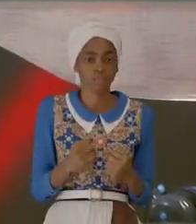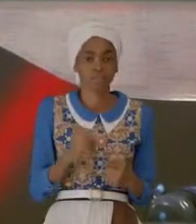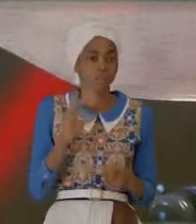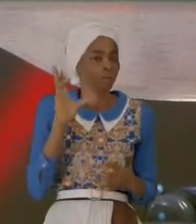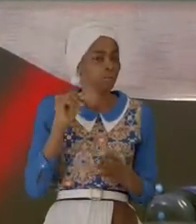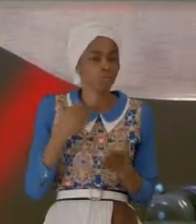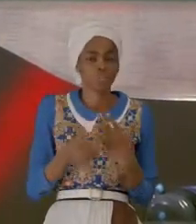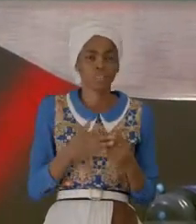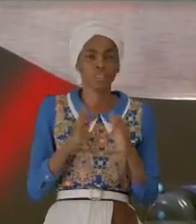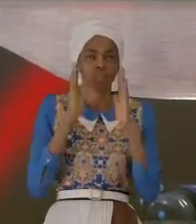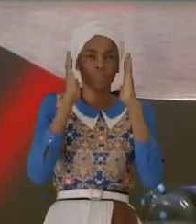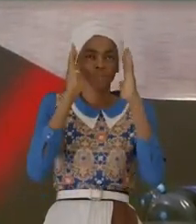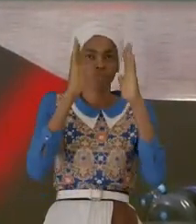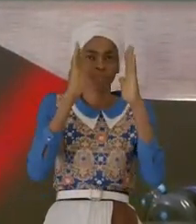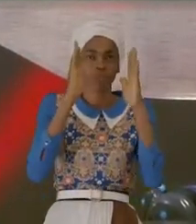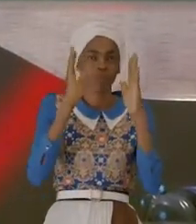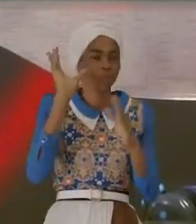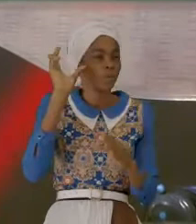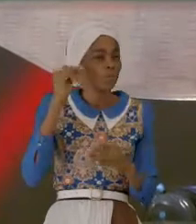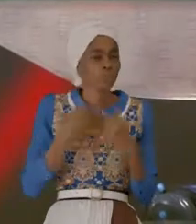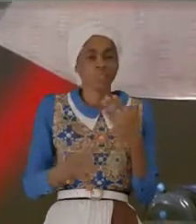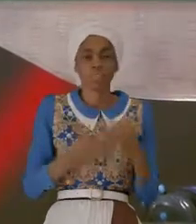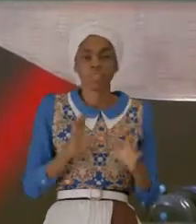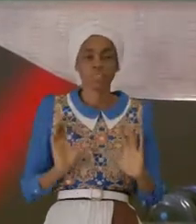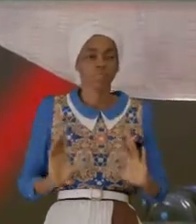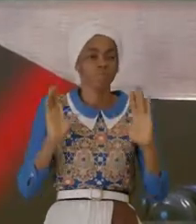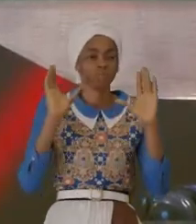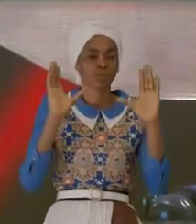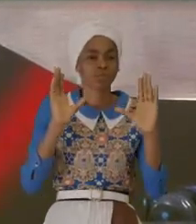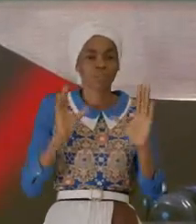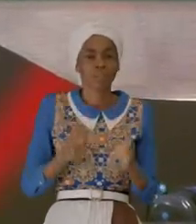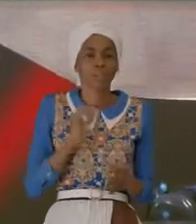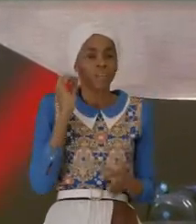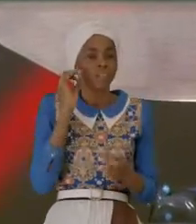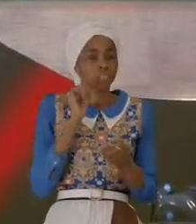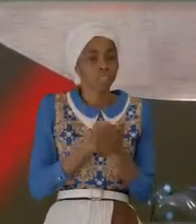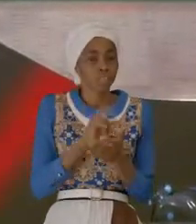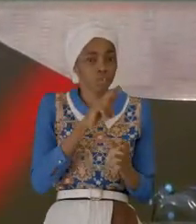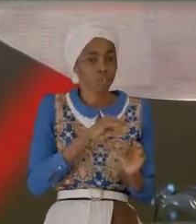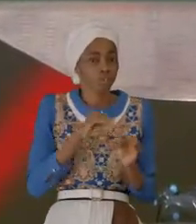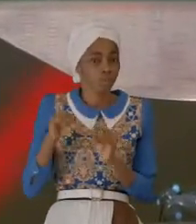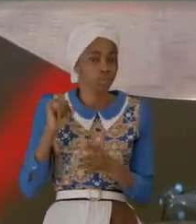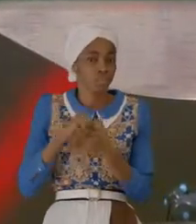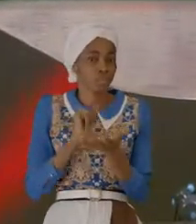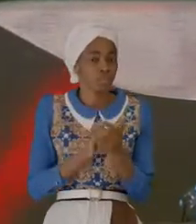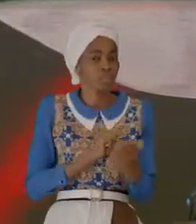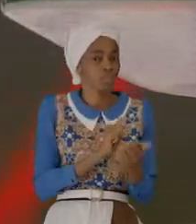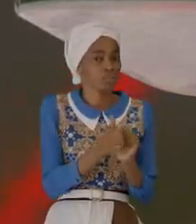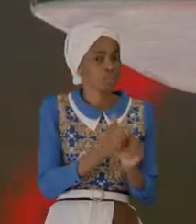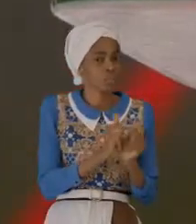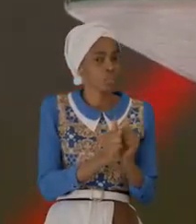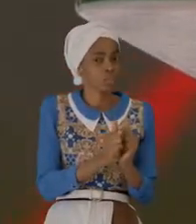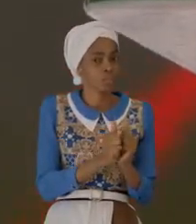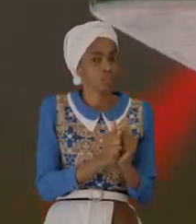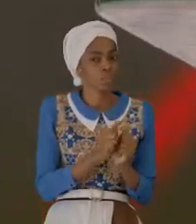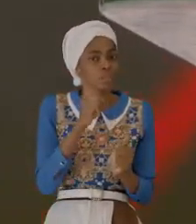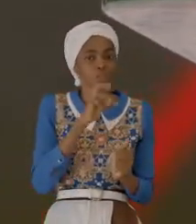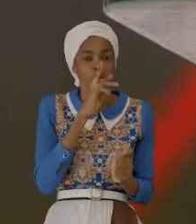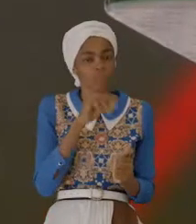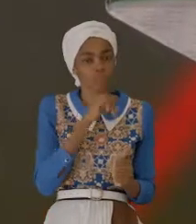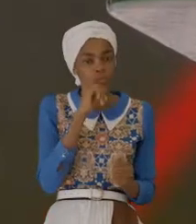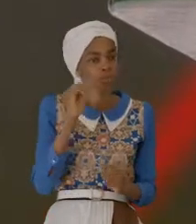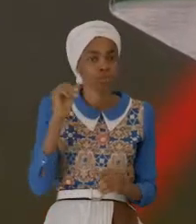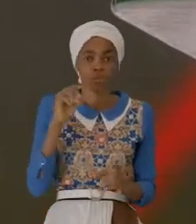what concentration what's sweating you put into that running you're off track